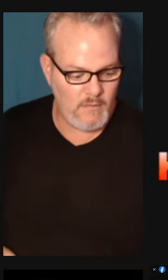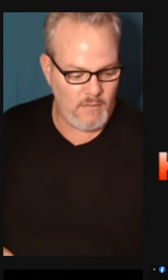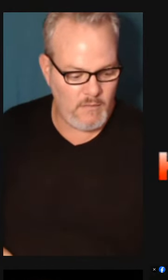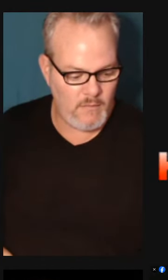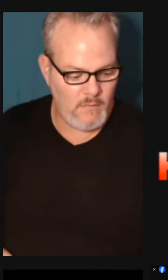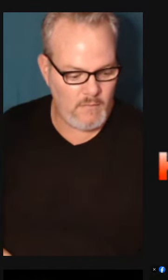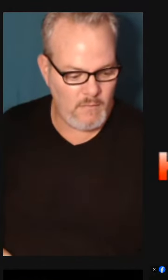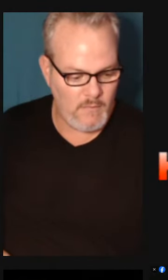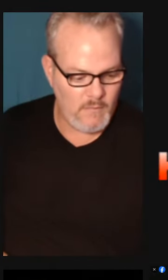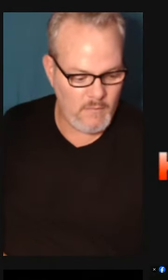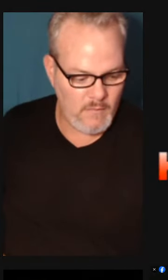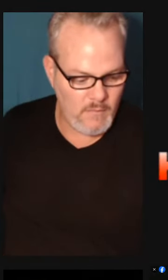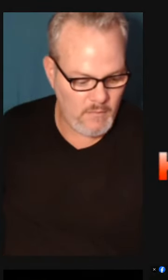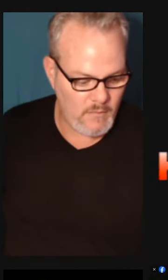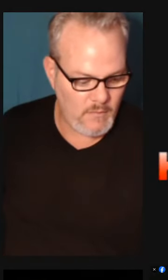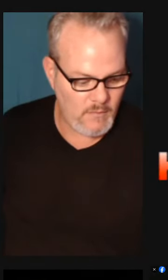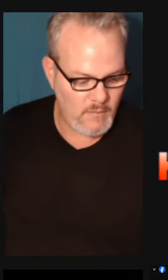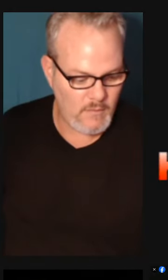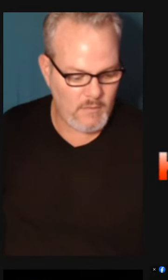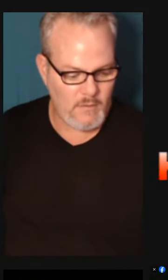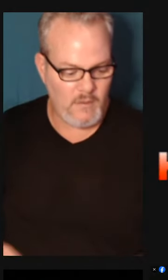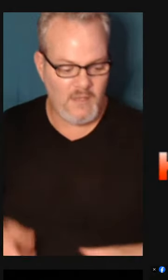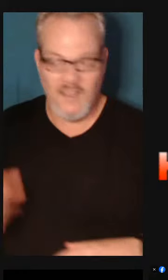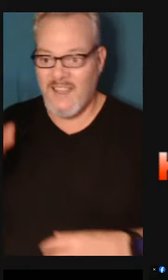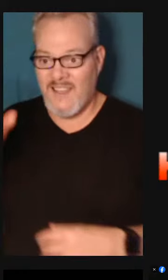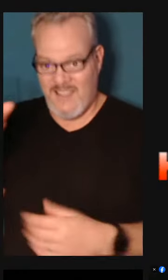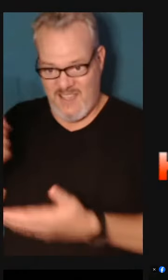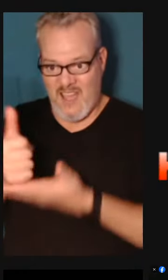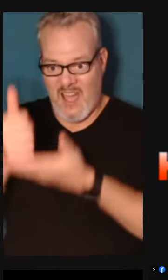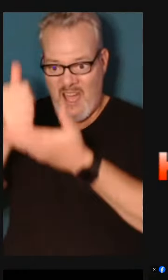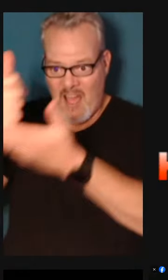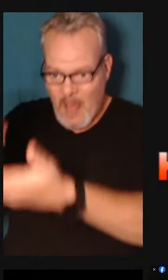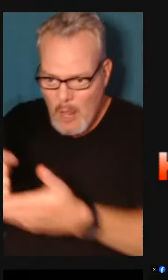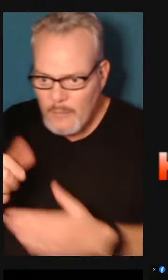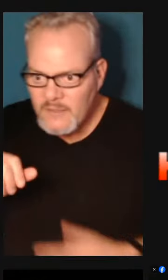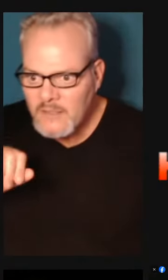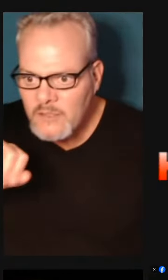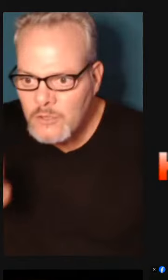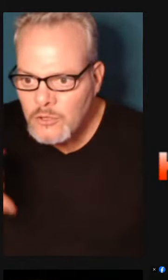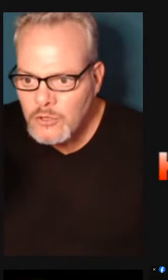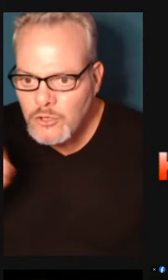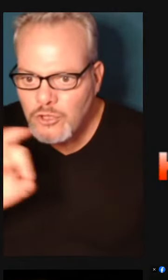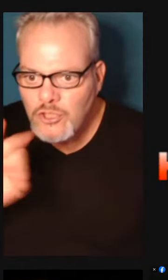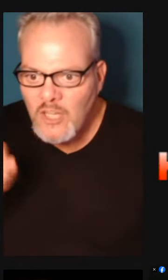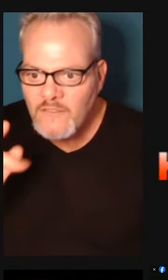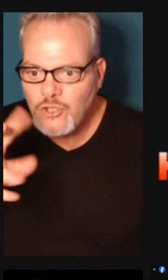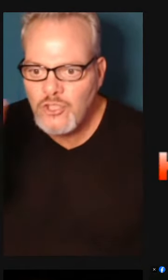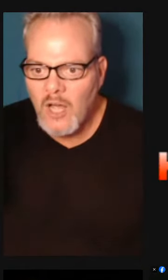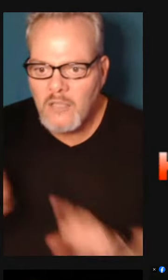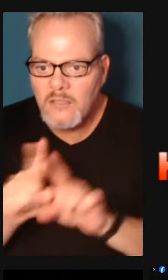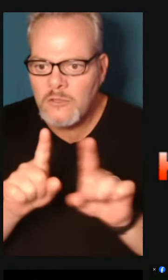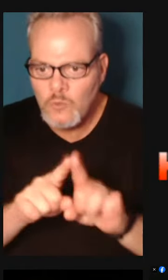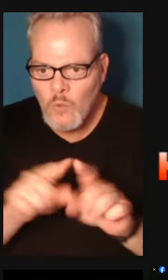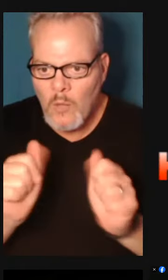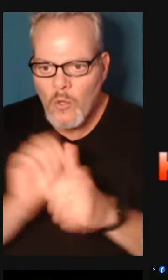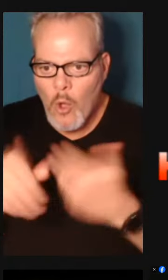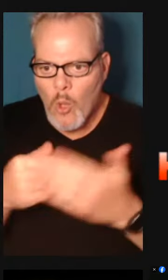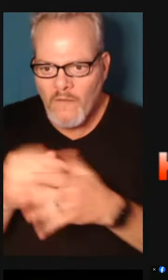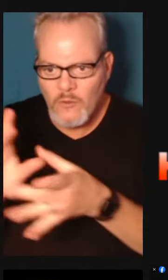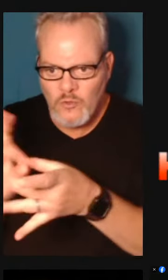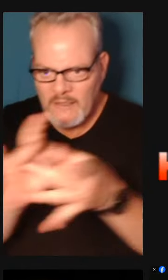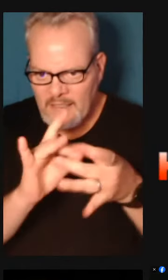and treated him for his recovery. So a lot of connections through all of that as well too. Right.